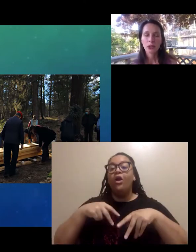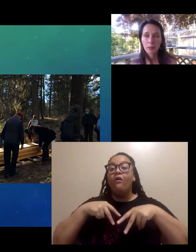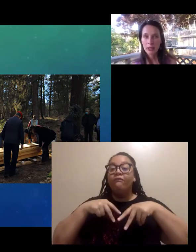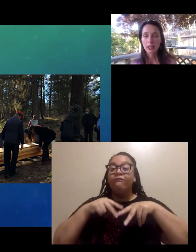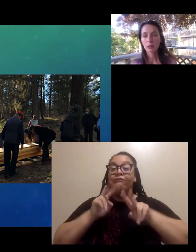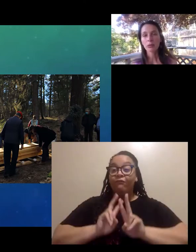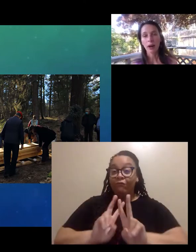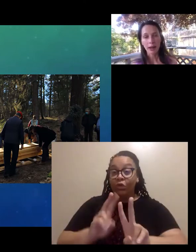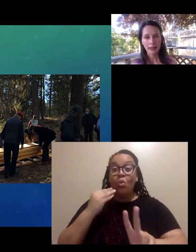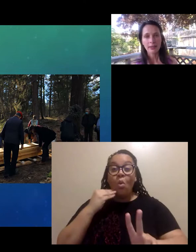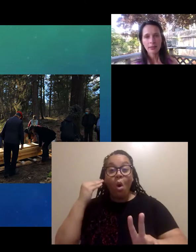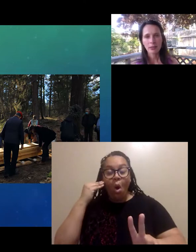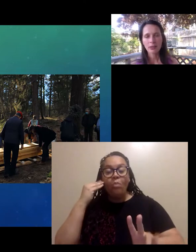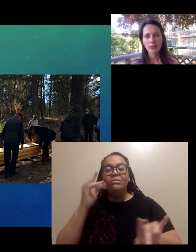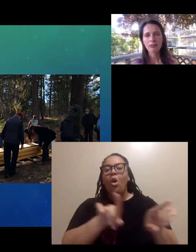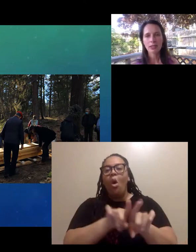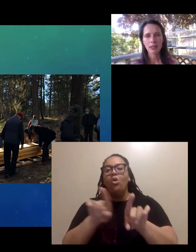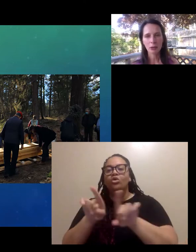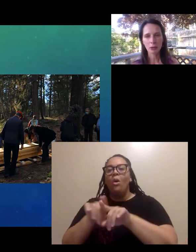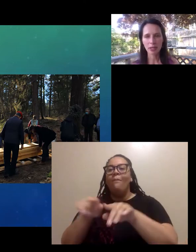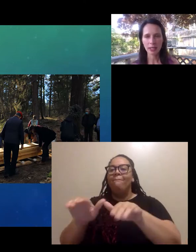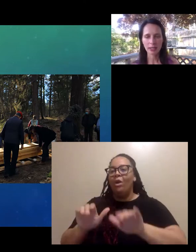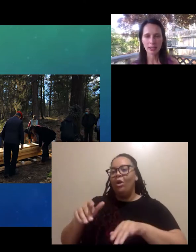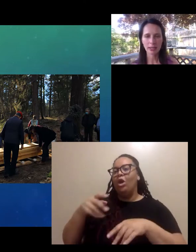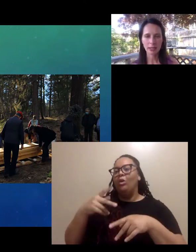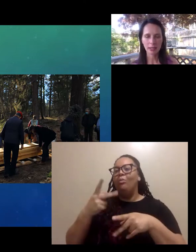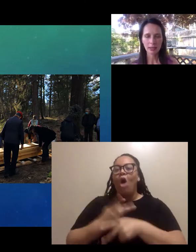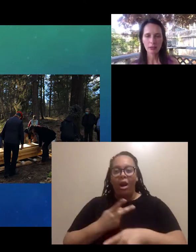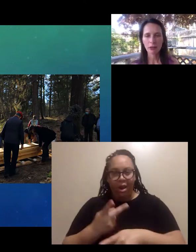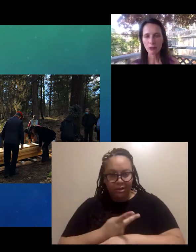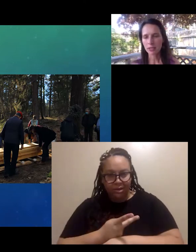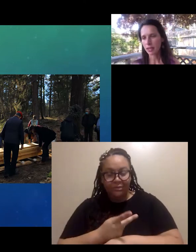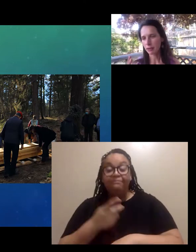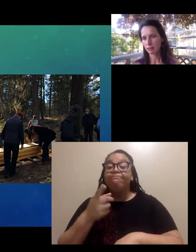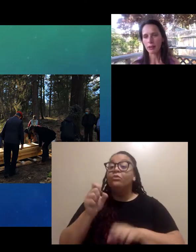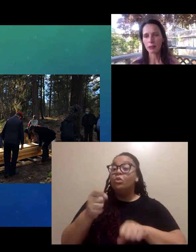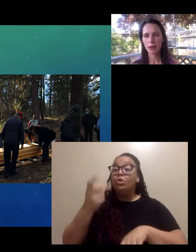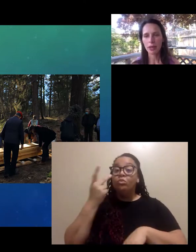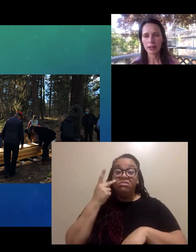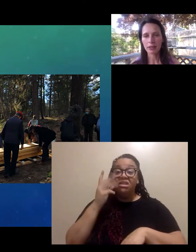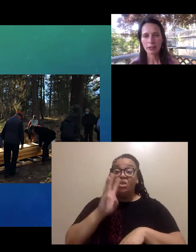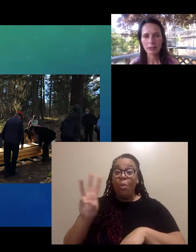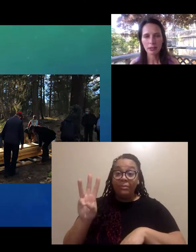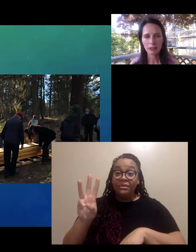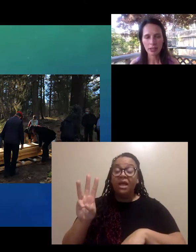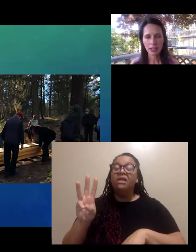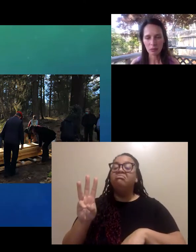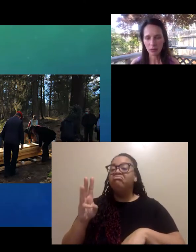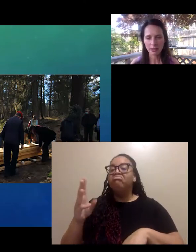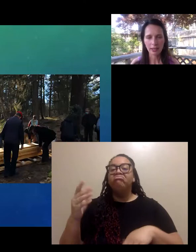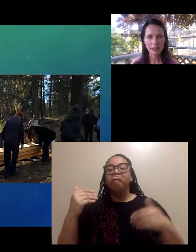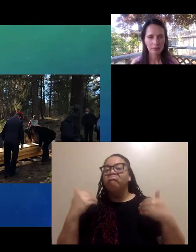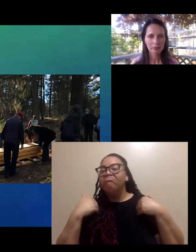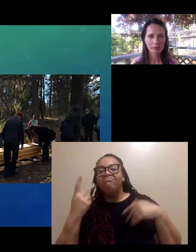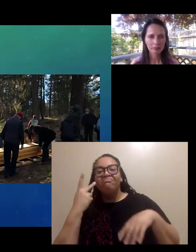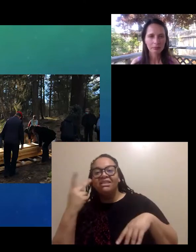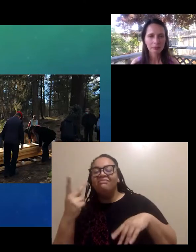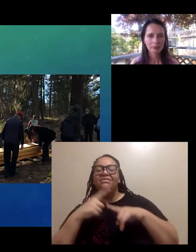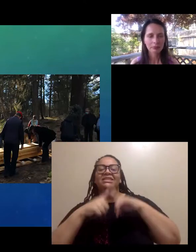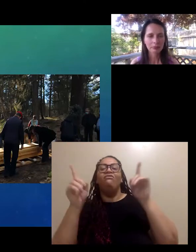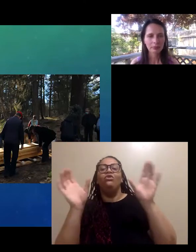burial products. So you can visit their website to see folks that have gone through their certification process.